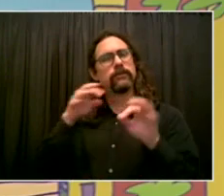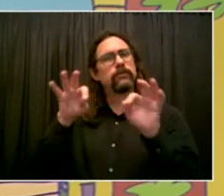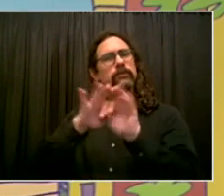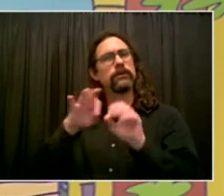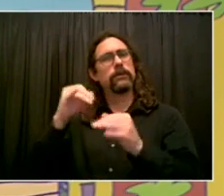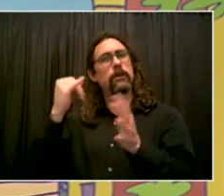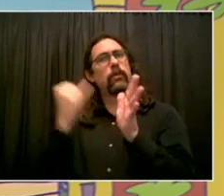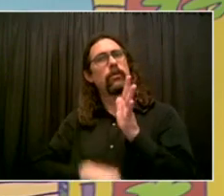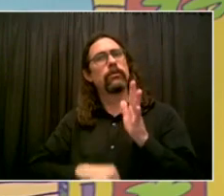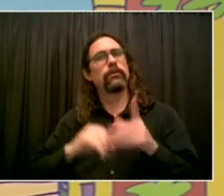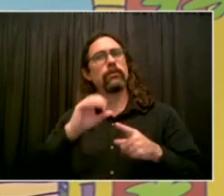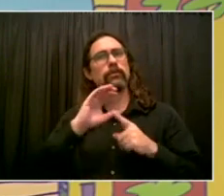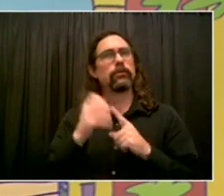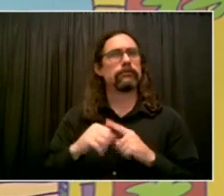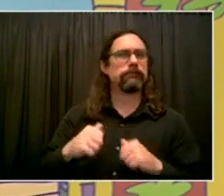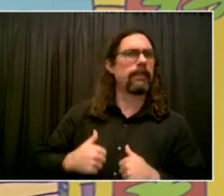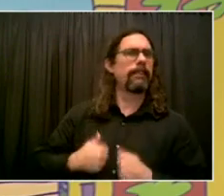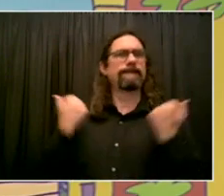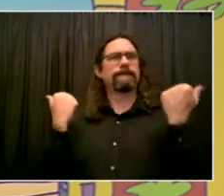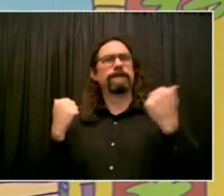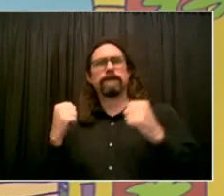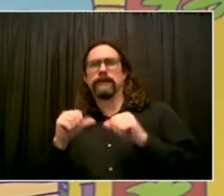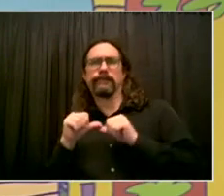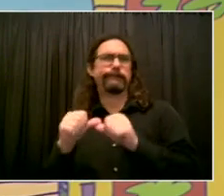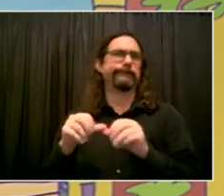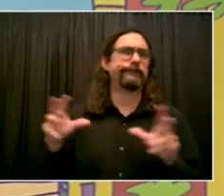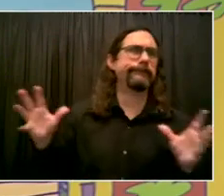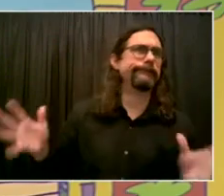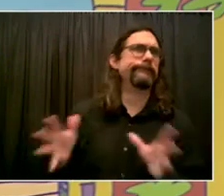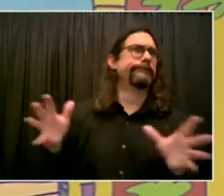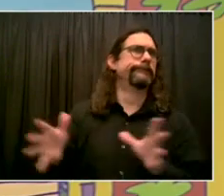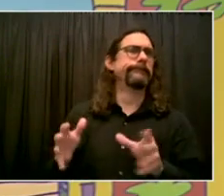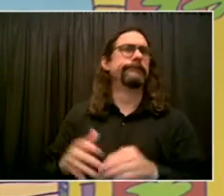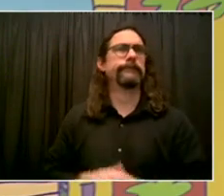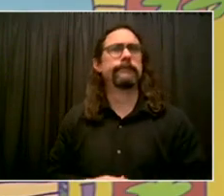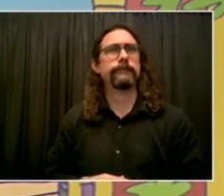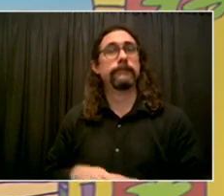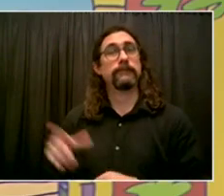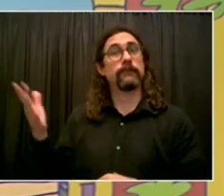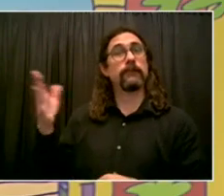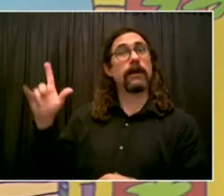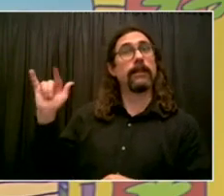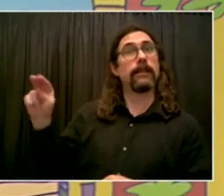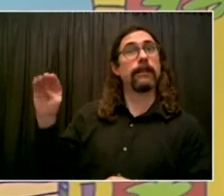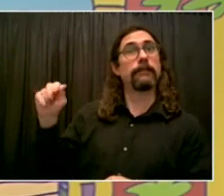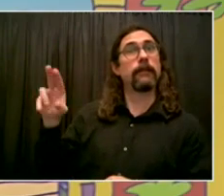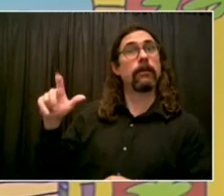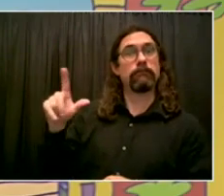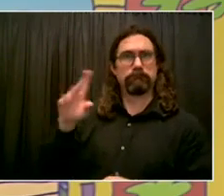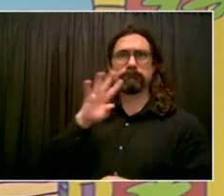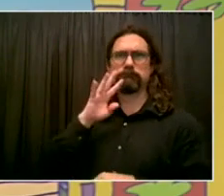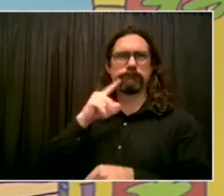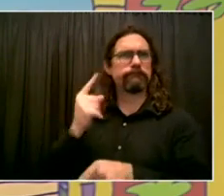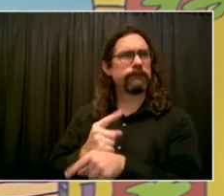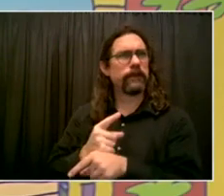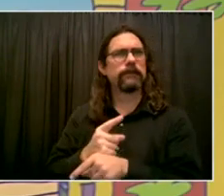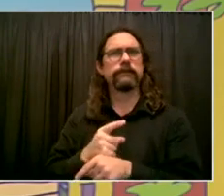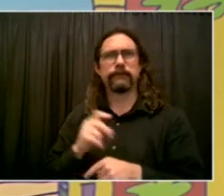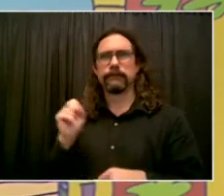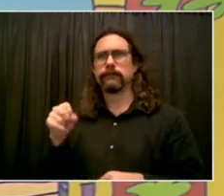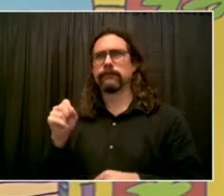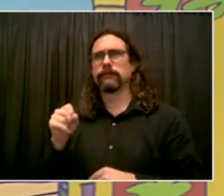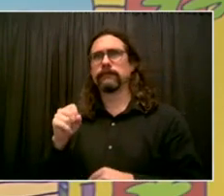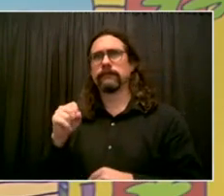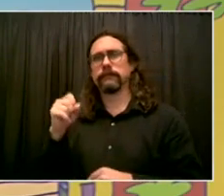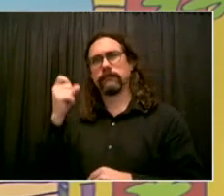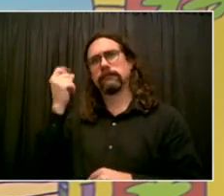said, it's all working, everything's coming back because people are getting vaccinated. So his appeal, and he was with us when we opened the vaccination center in Times Square